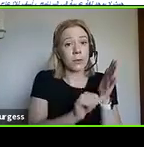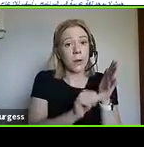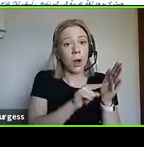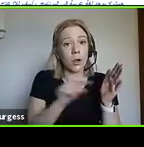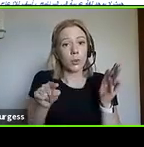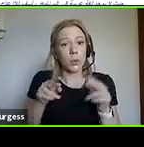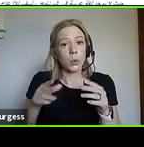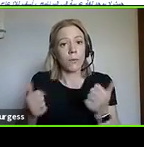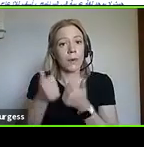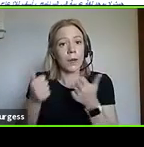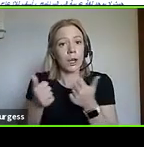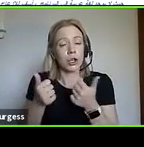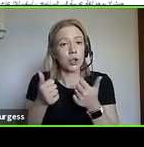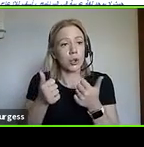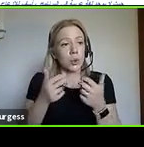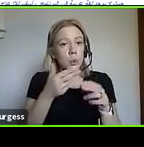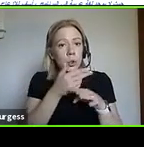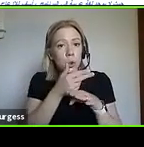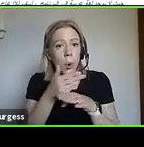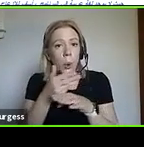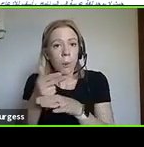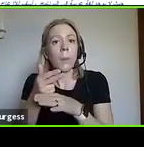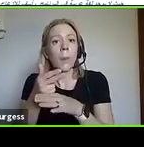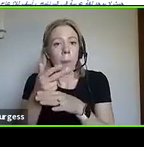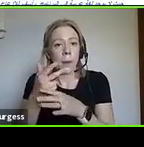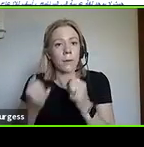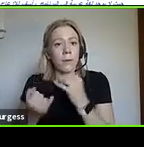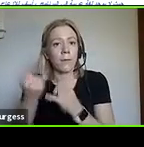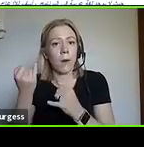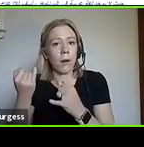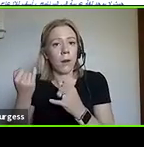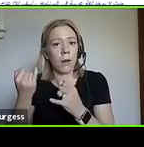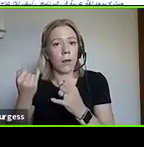to scope out and then get to the final product?